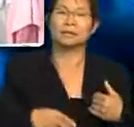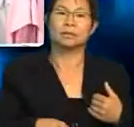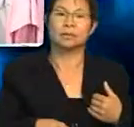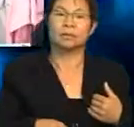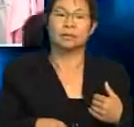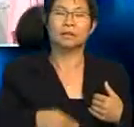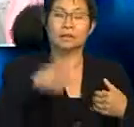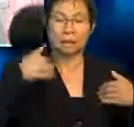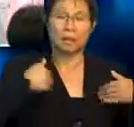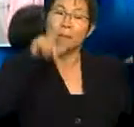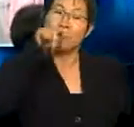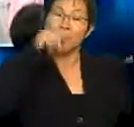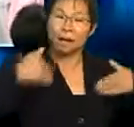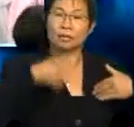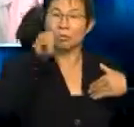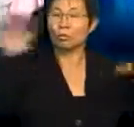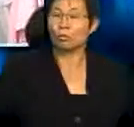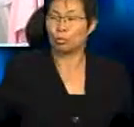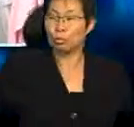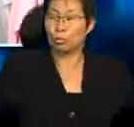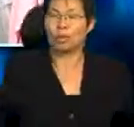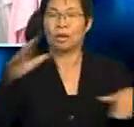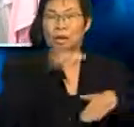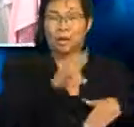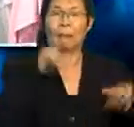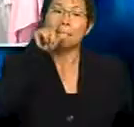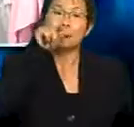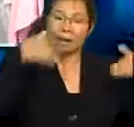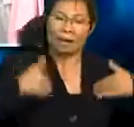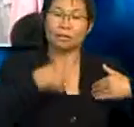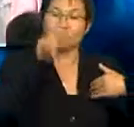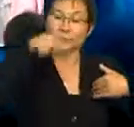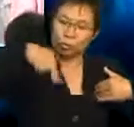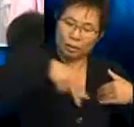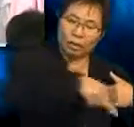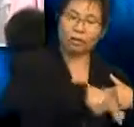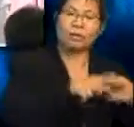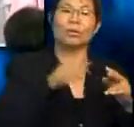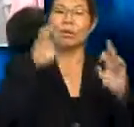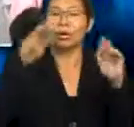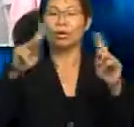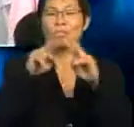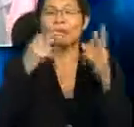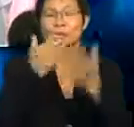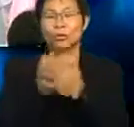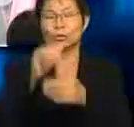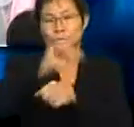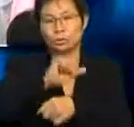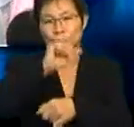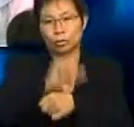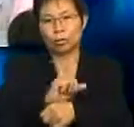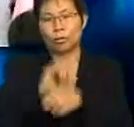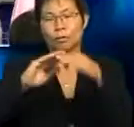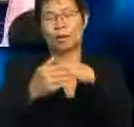Good. A bird has 2 wings. A bird has 2 legs. Okay, very good